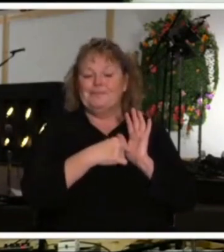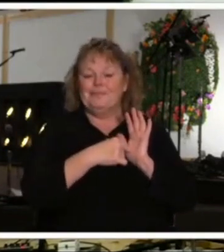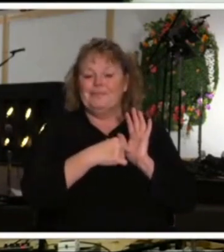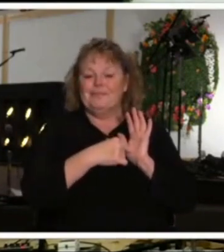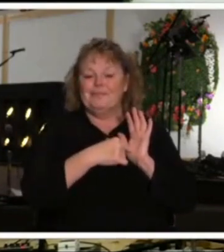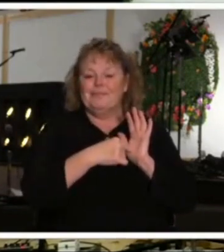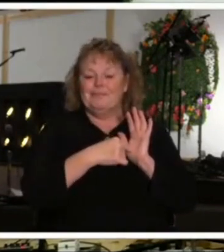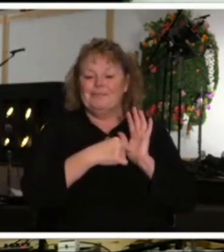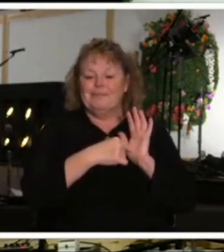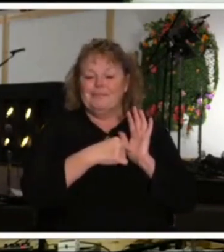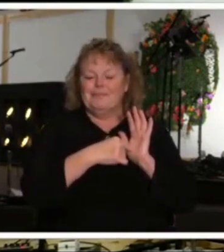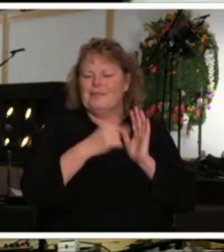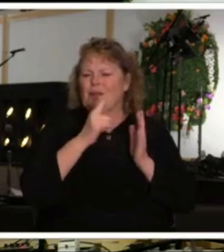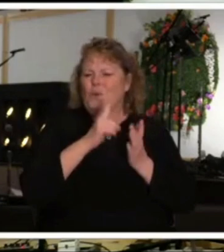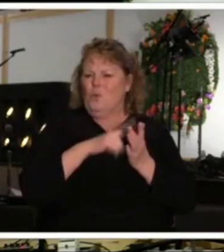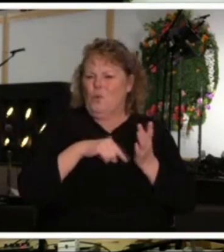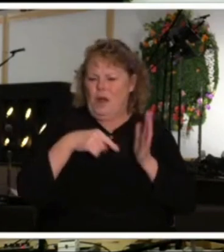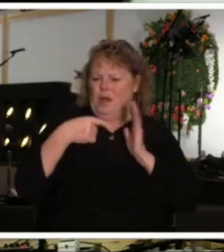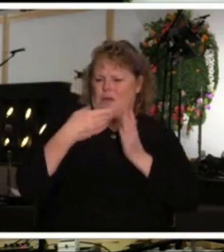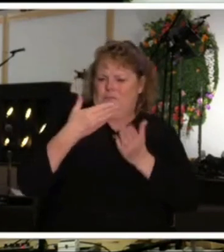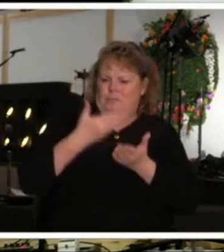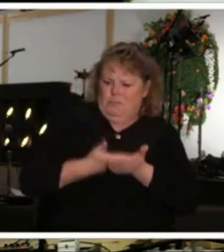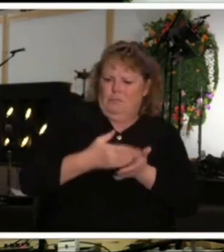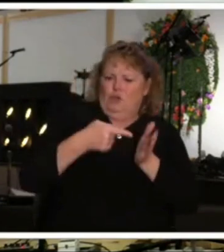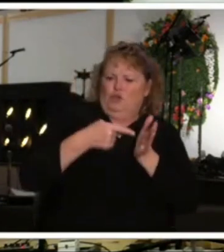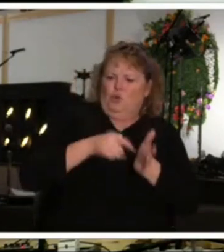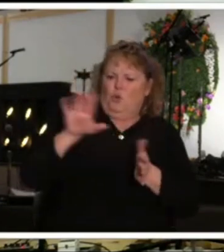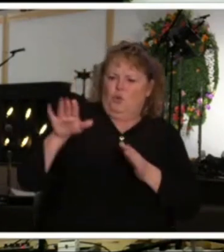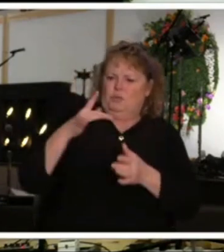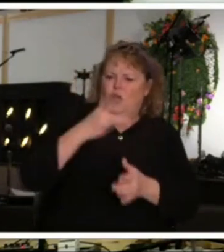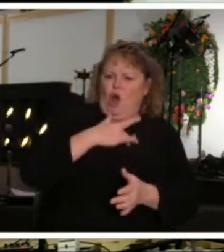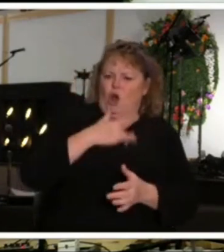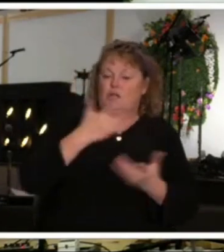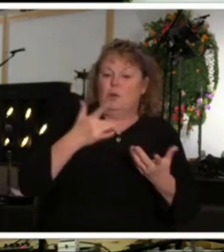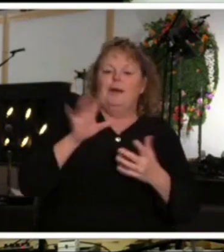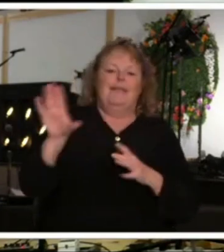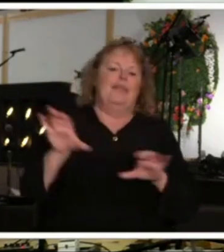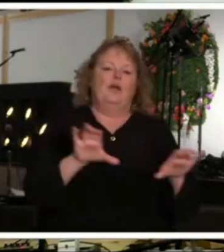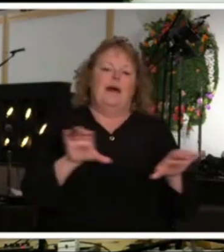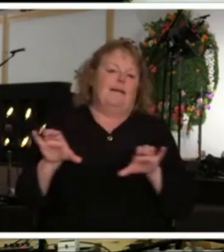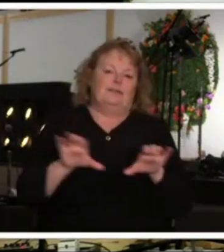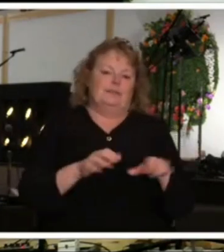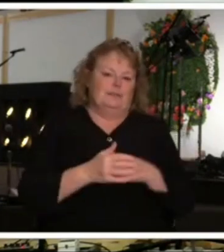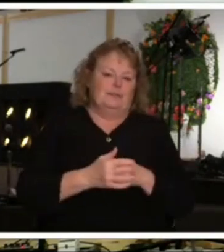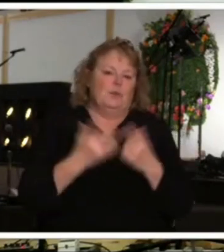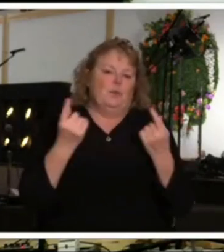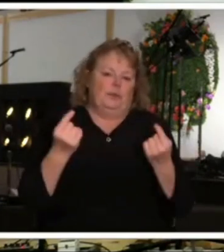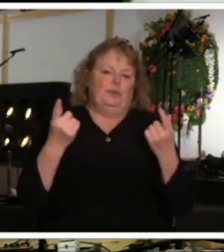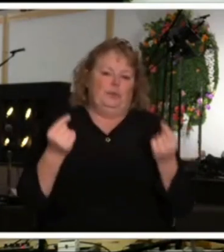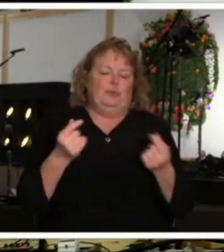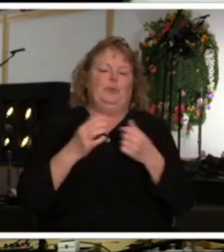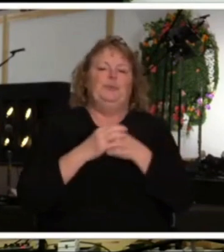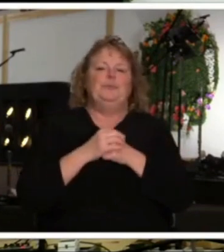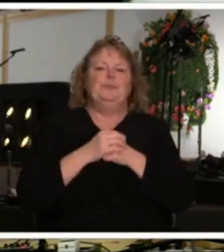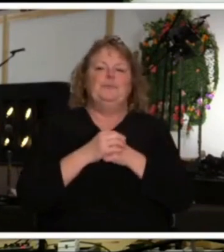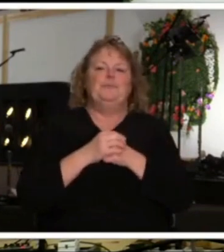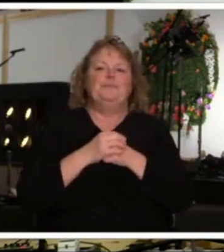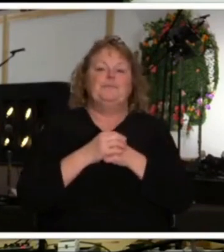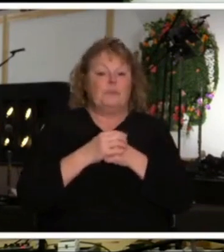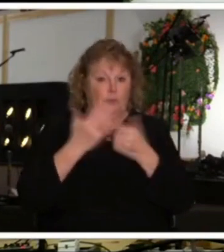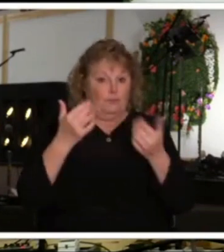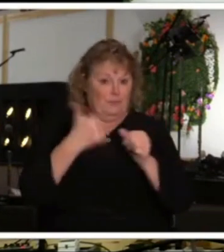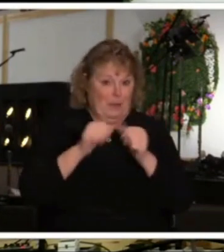evidence of what's in someone's heart are their actions. In 1 Samuel 17, I know you've heard the story. Read the story about David and